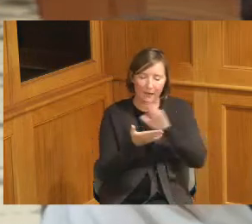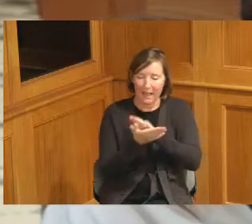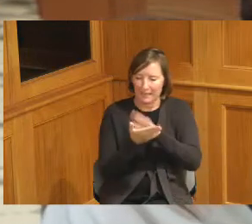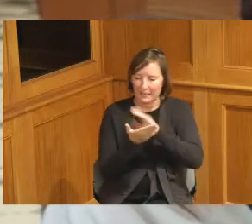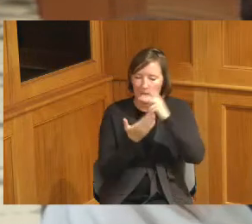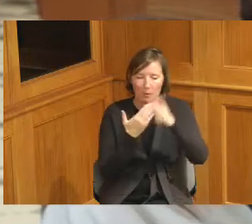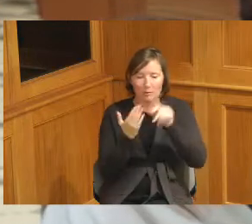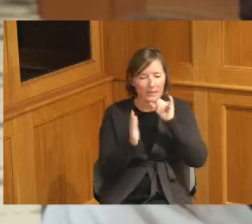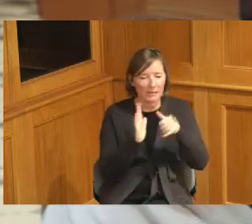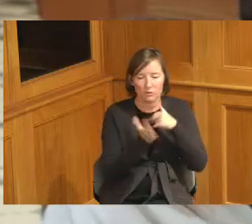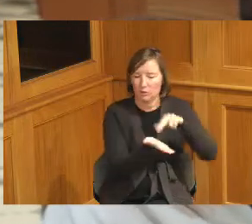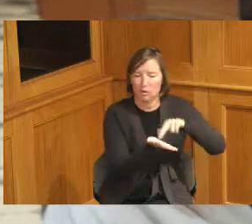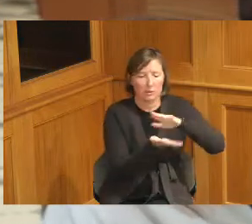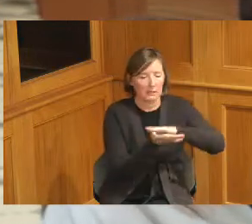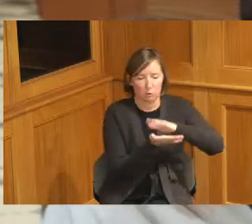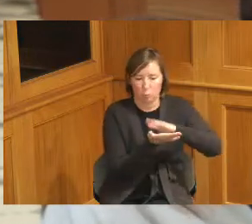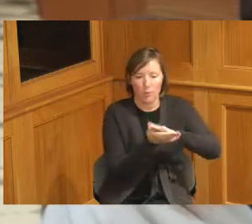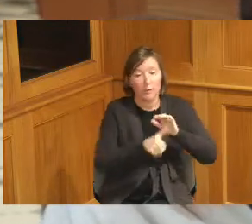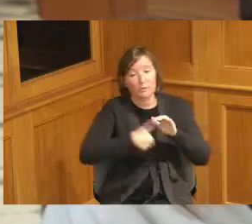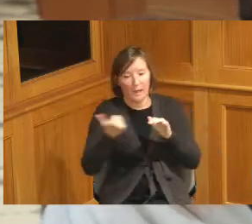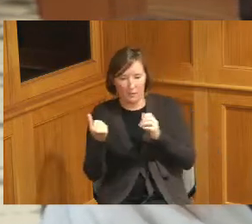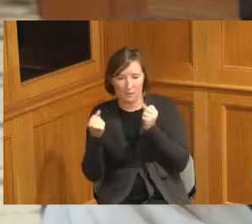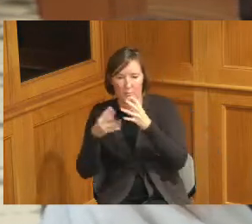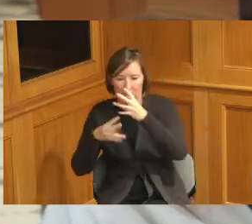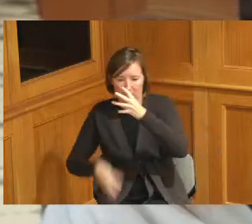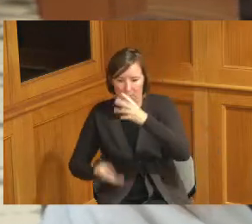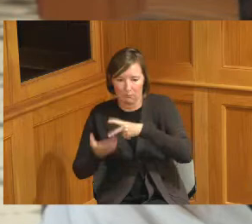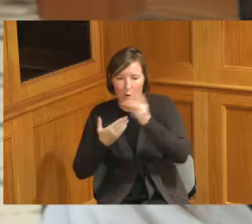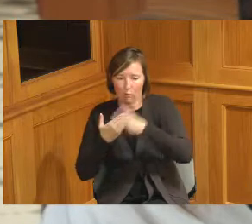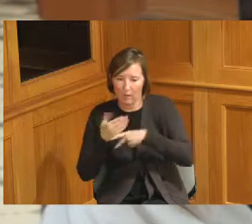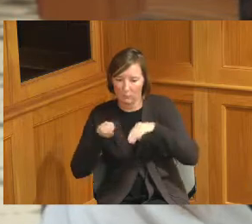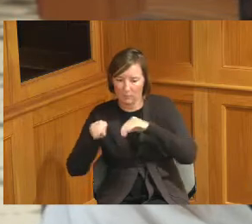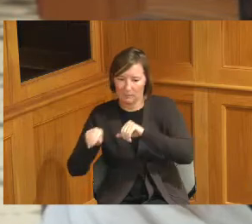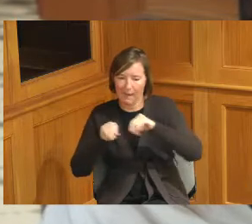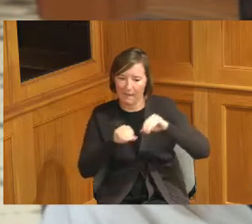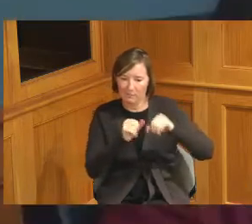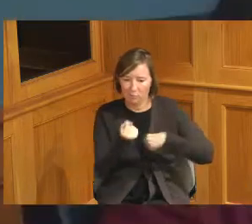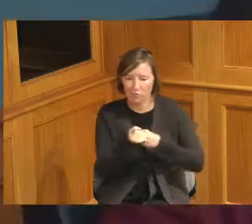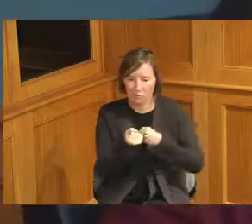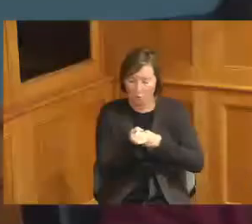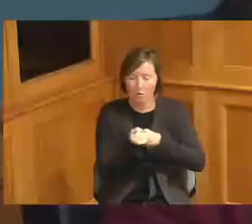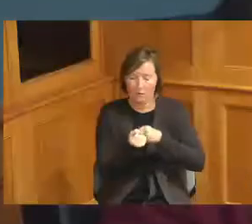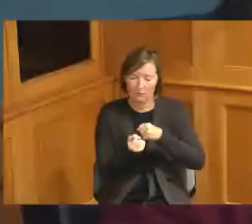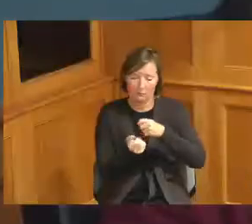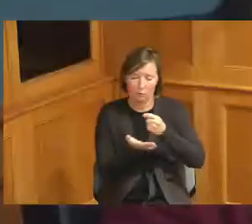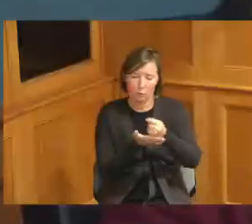work as a county employee. Okay, thank you. Let's see.